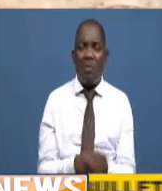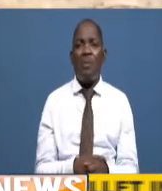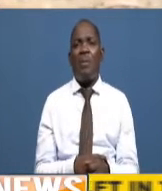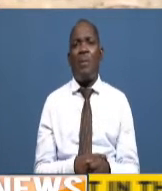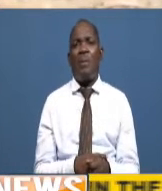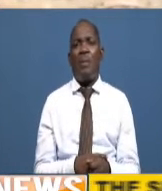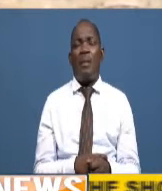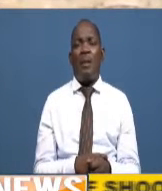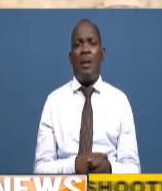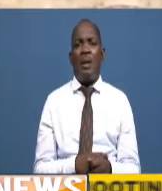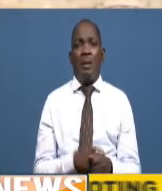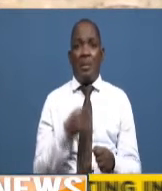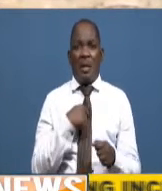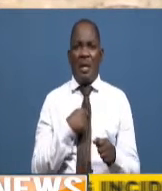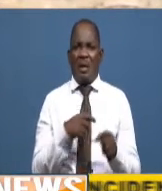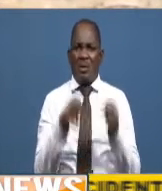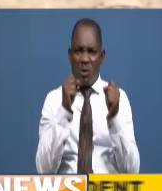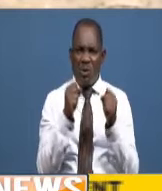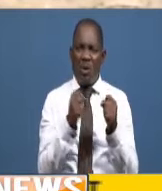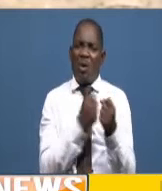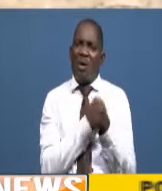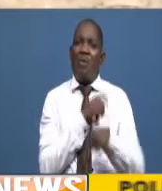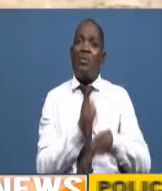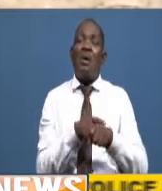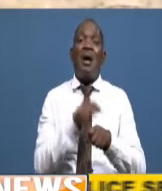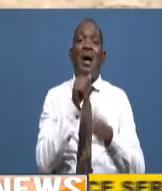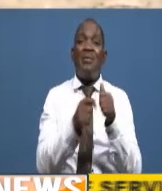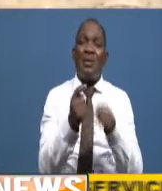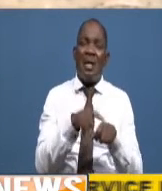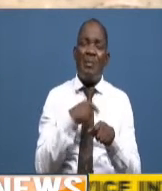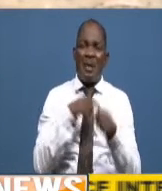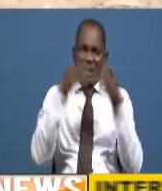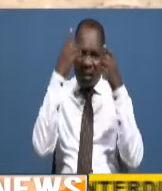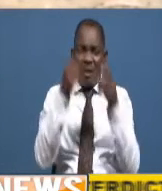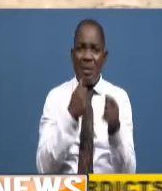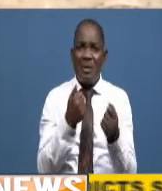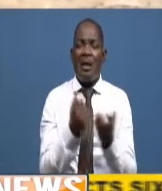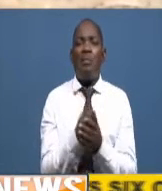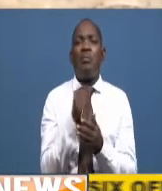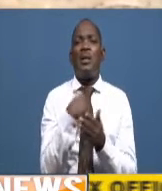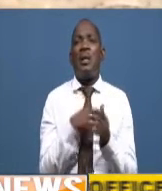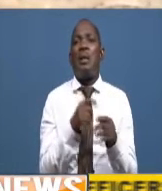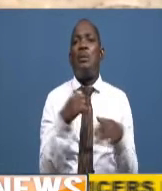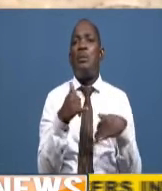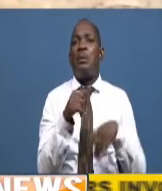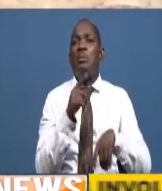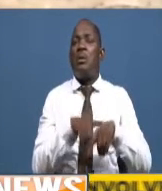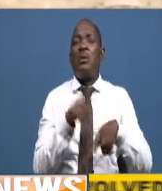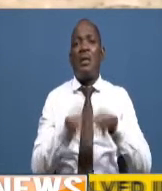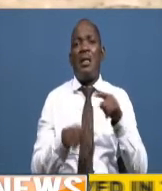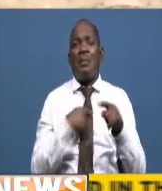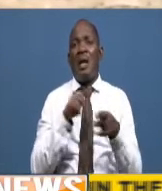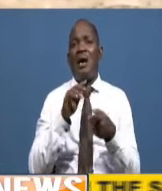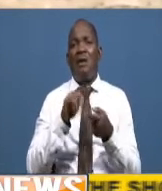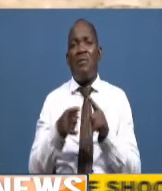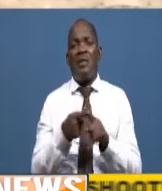soccer. And almost all the time, I had to be sidelined because, well, my friends are